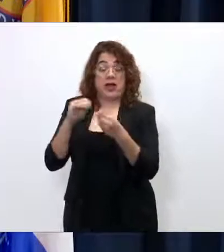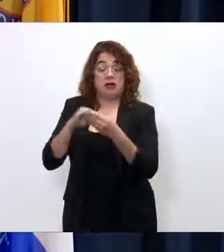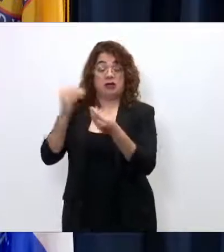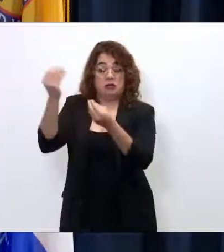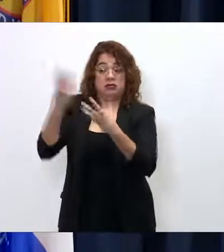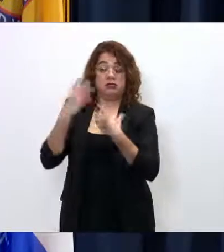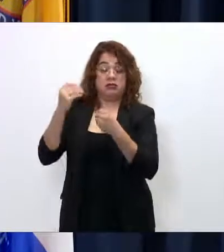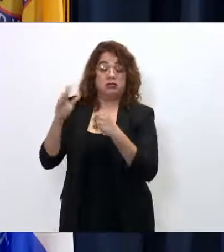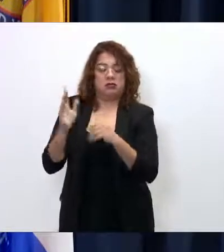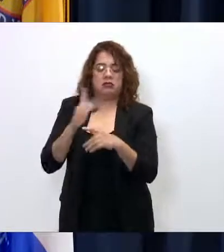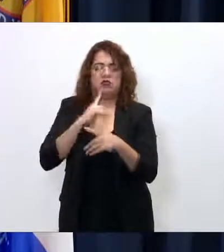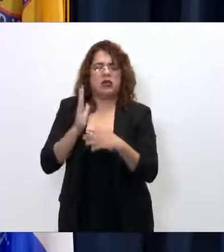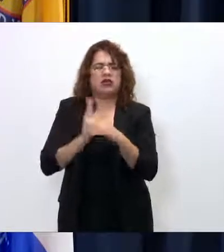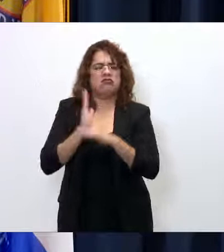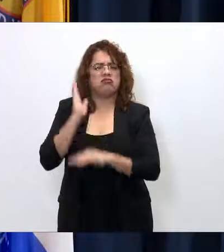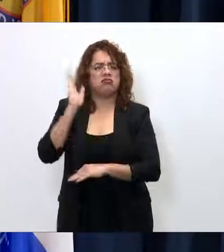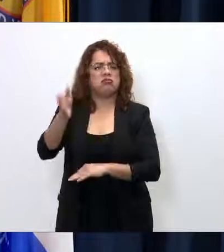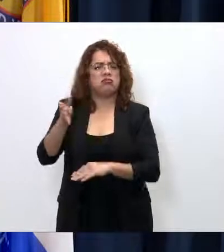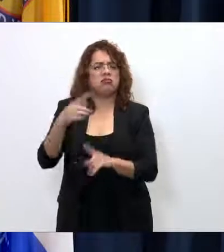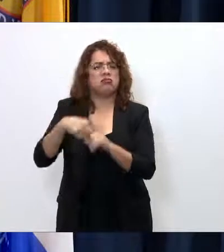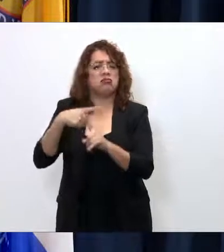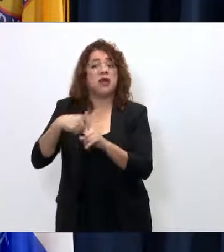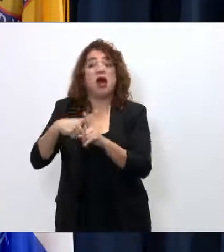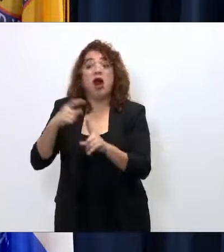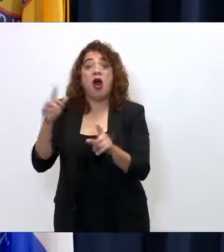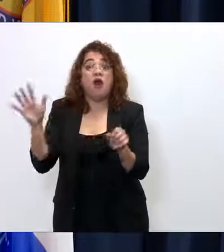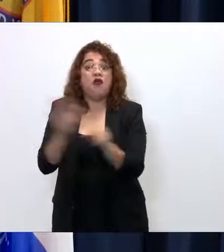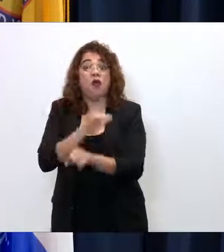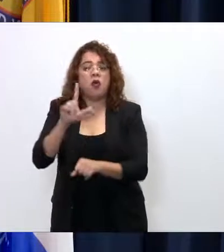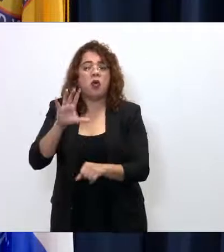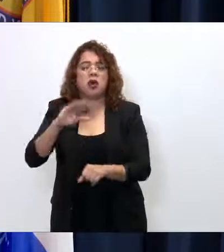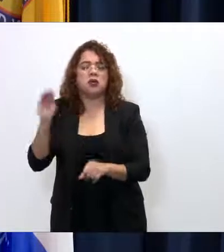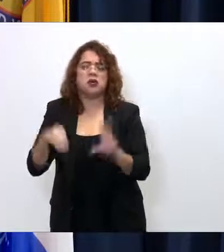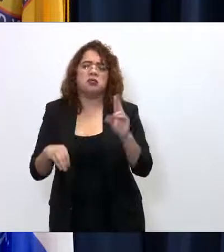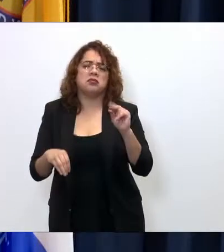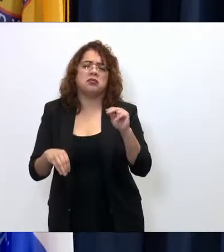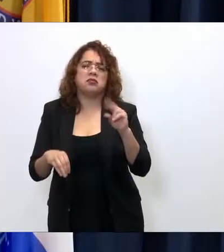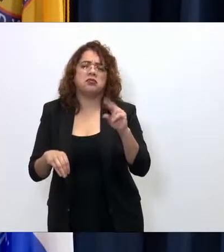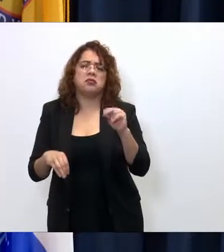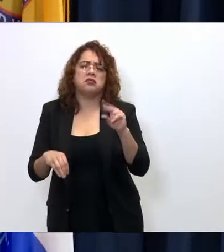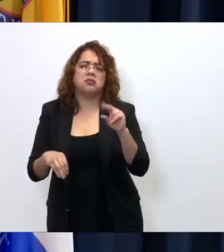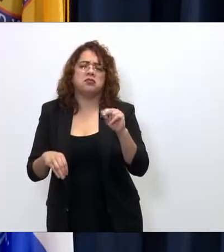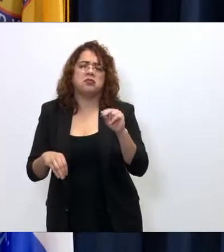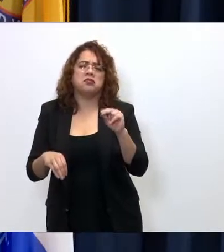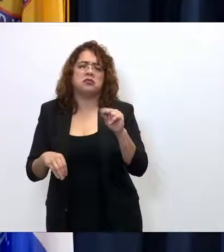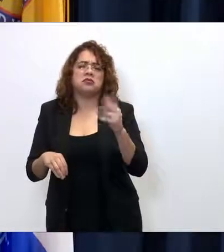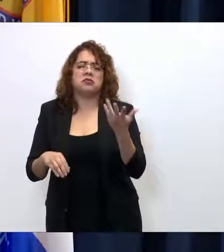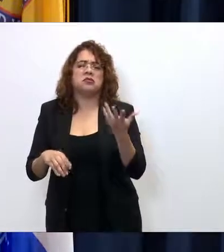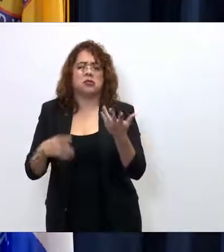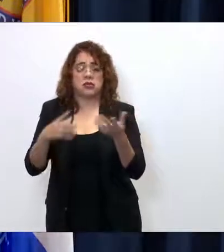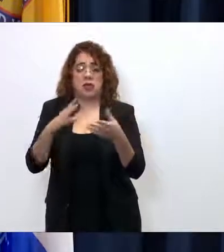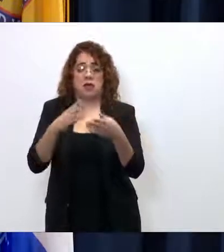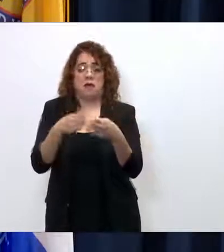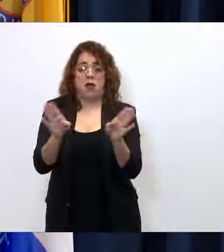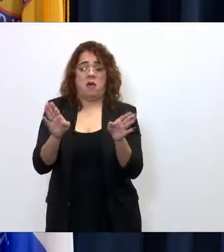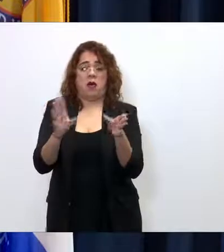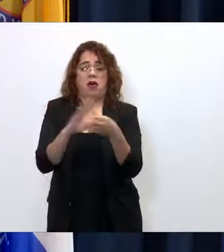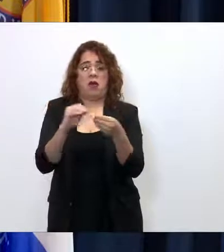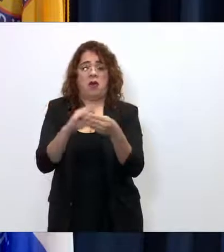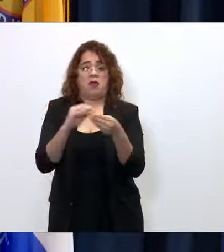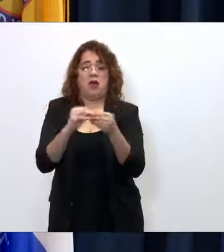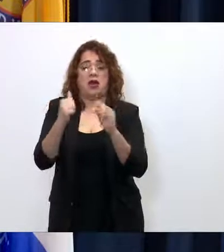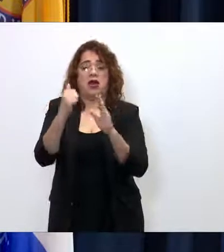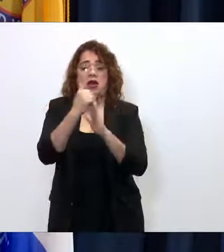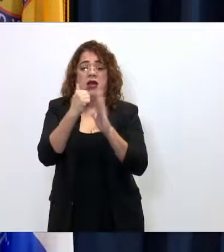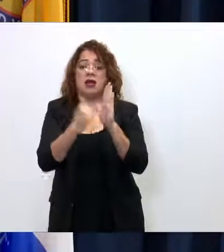received in comment, but not every comment actually was even, I think, taken up. There's public comment first at both the agenda item